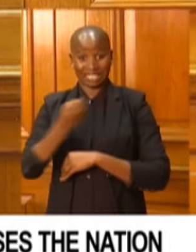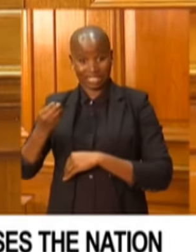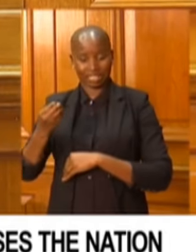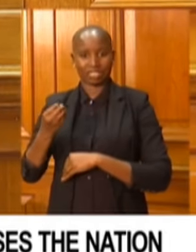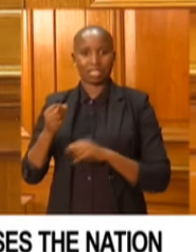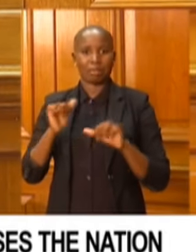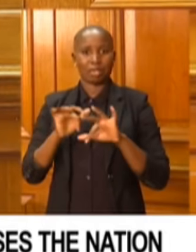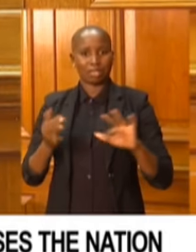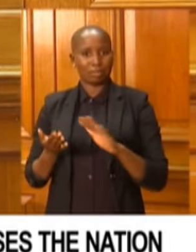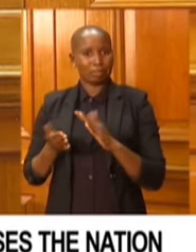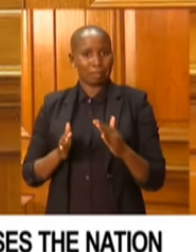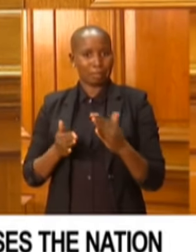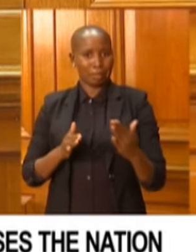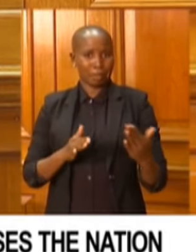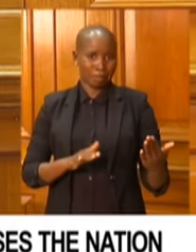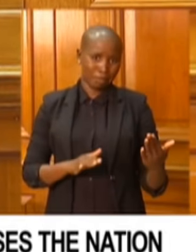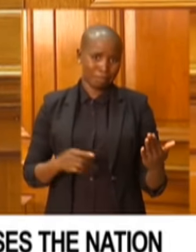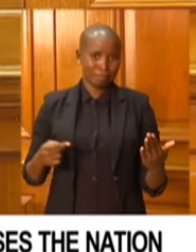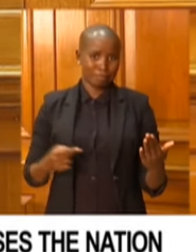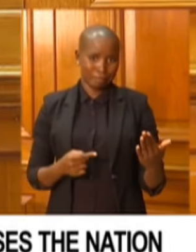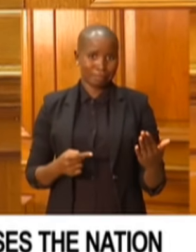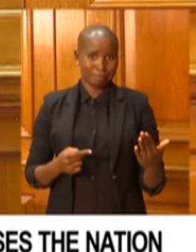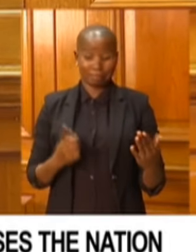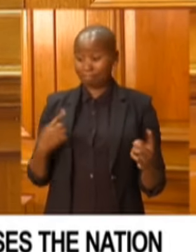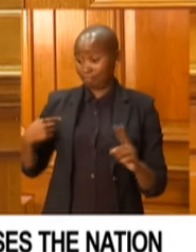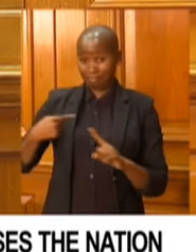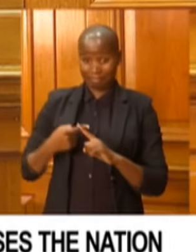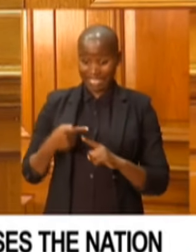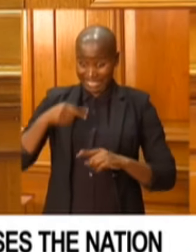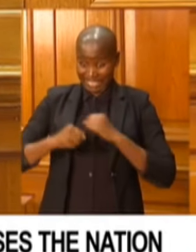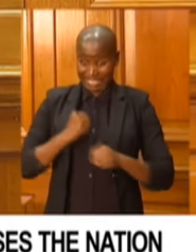COVID-19 deaths so far this year.